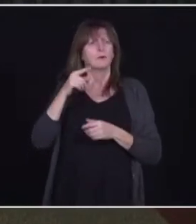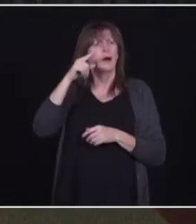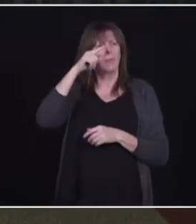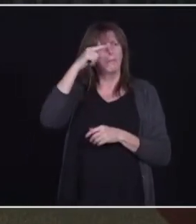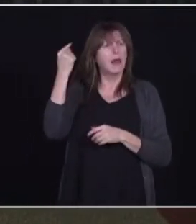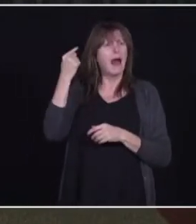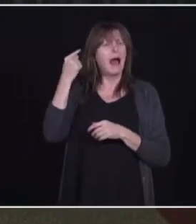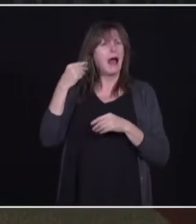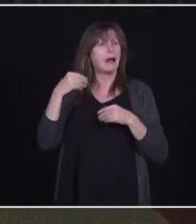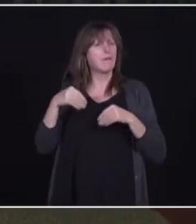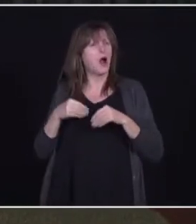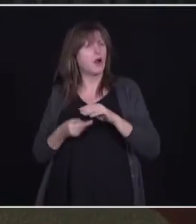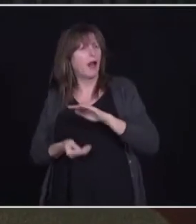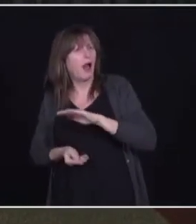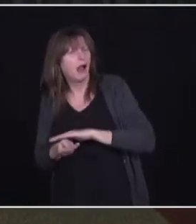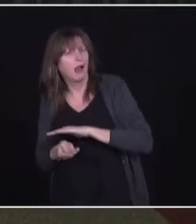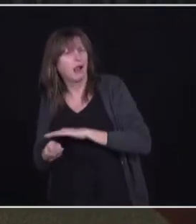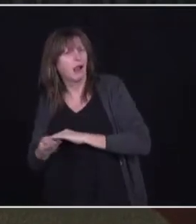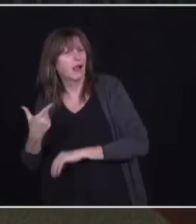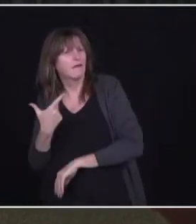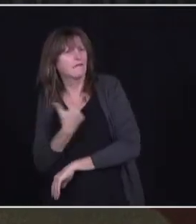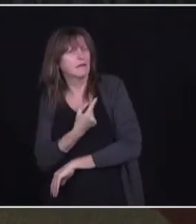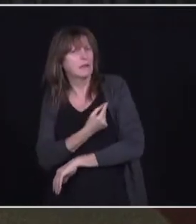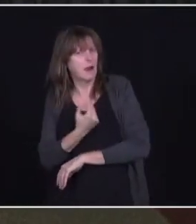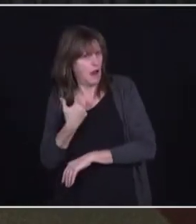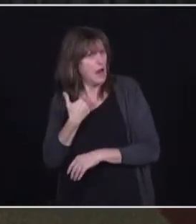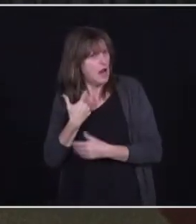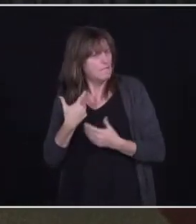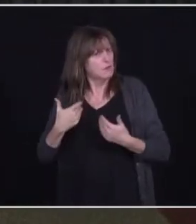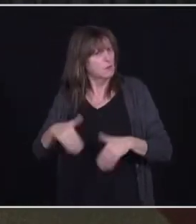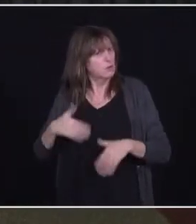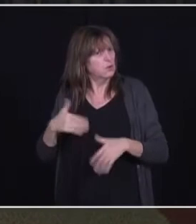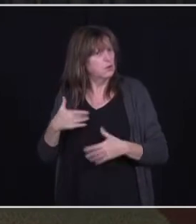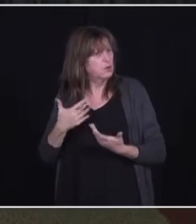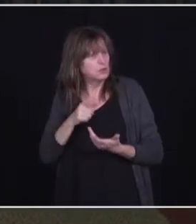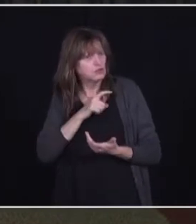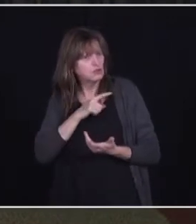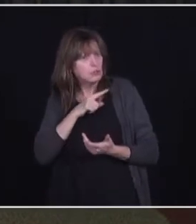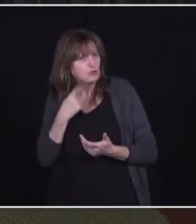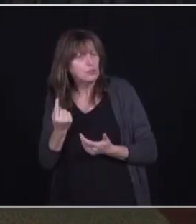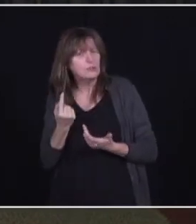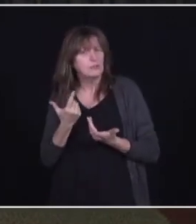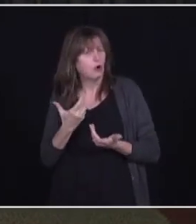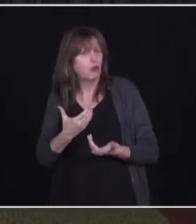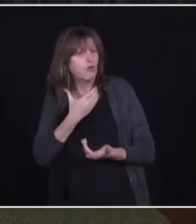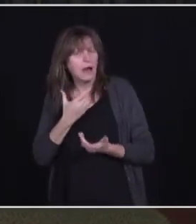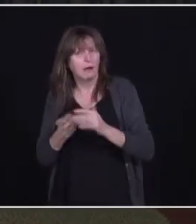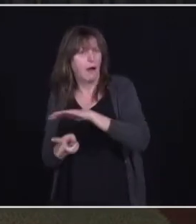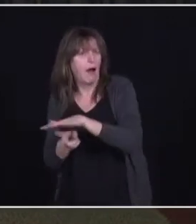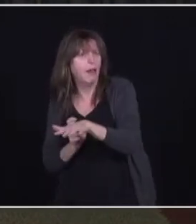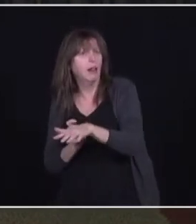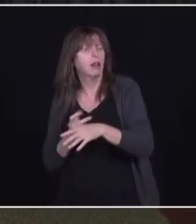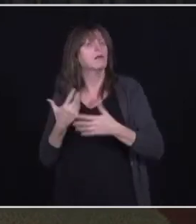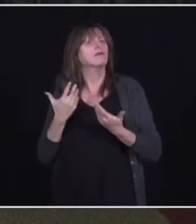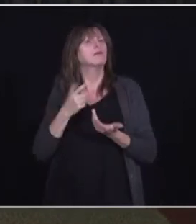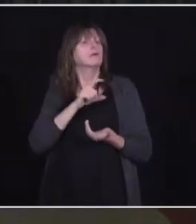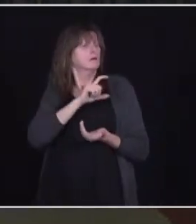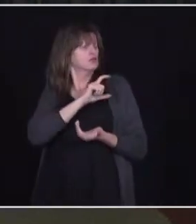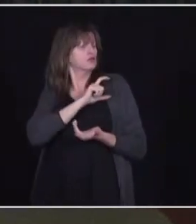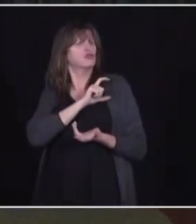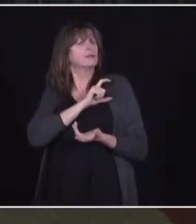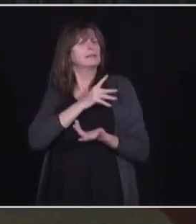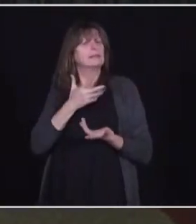vaccines? Are there threats that they're going to be stolen? What are the security concerns heading into this first rollout? So I'll